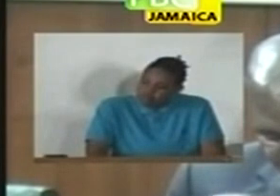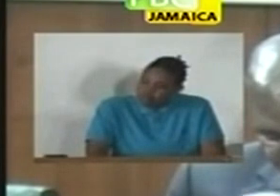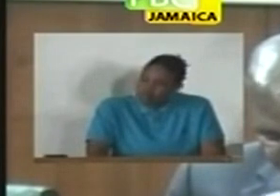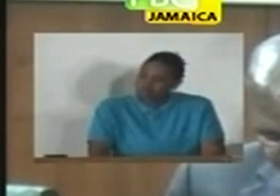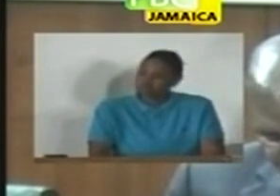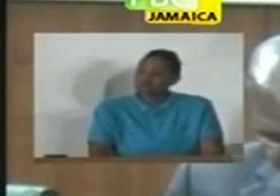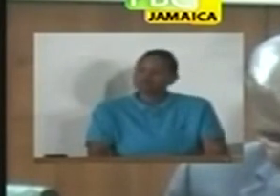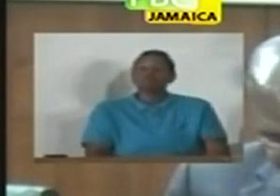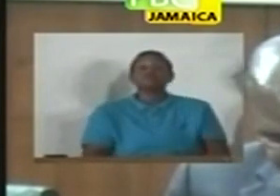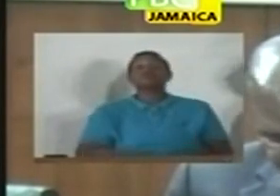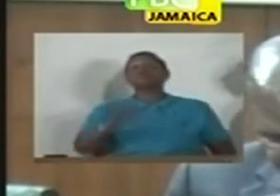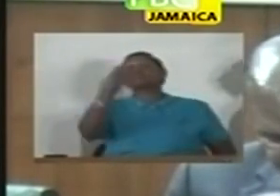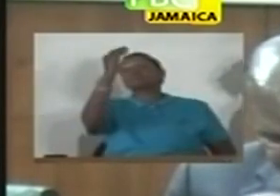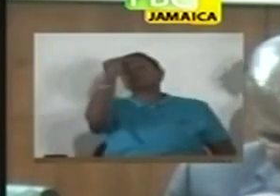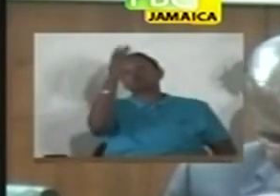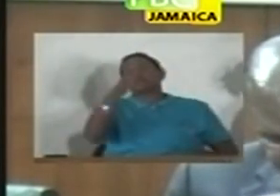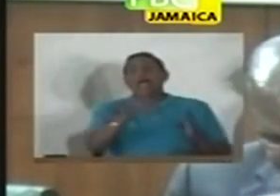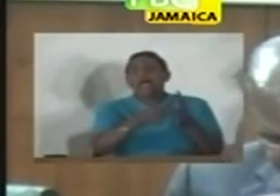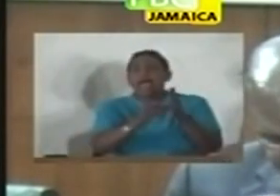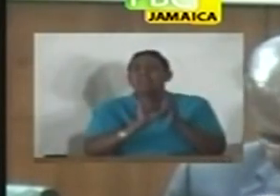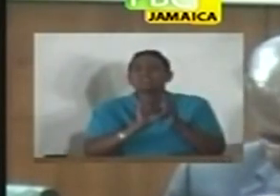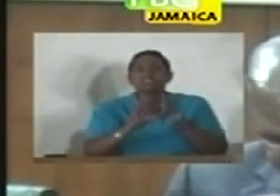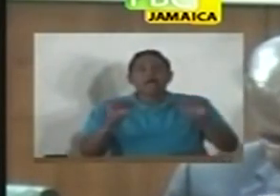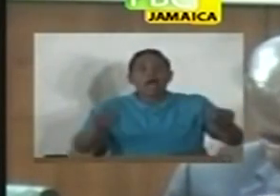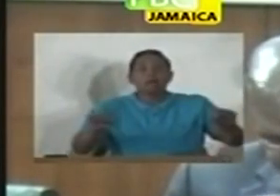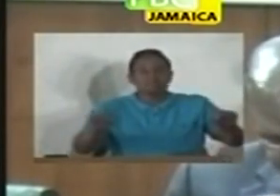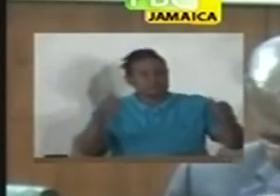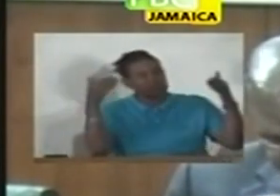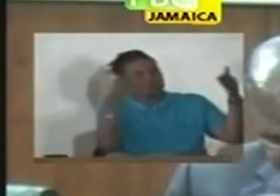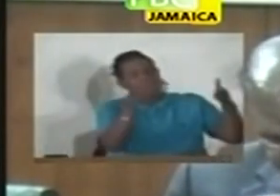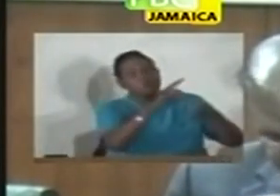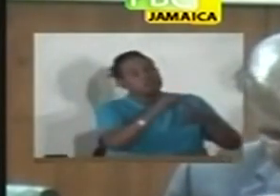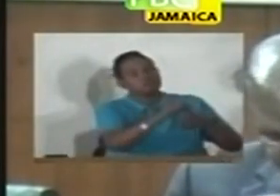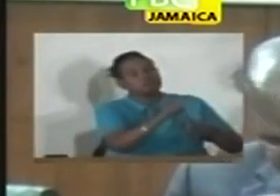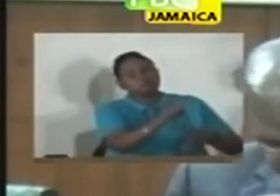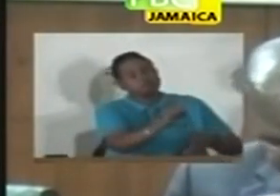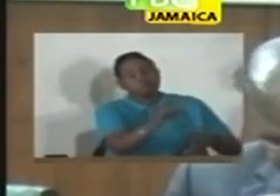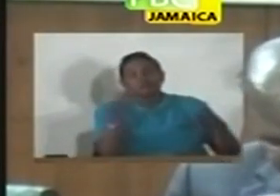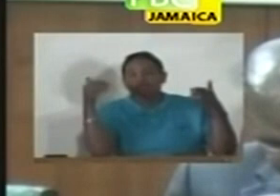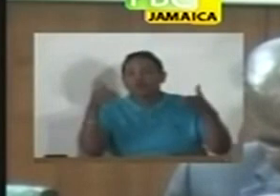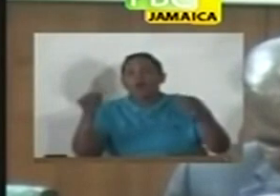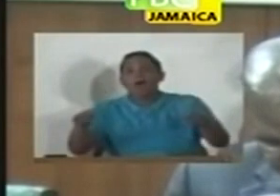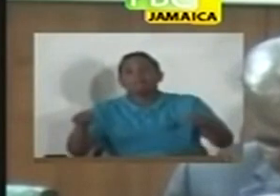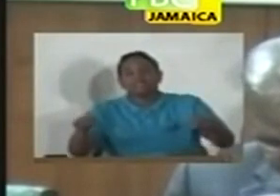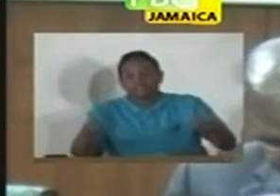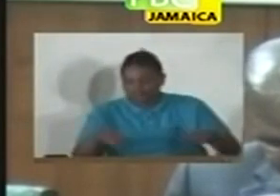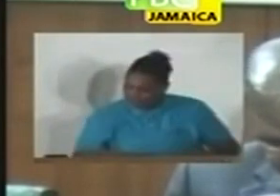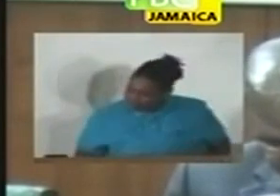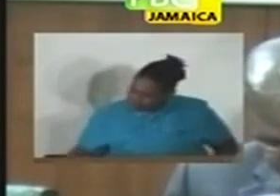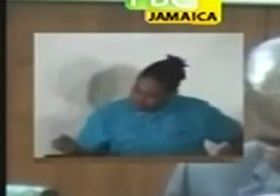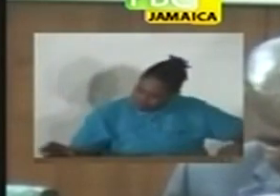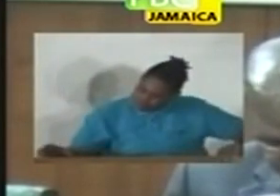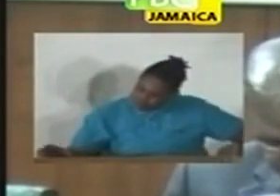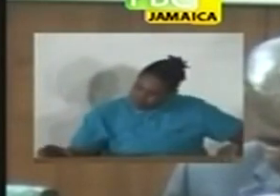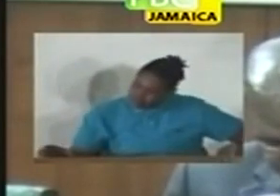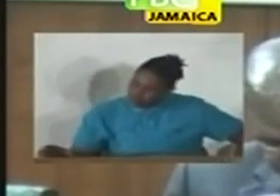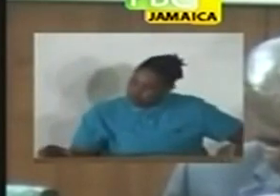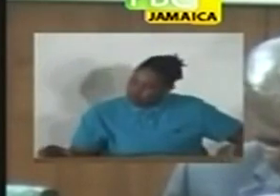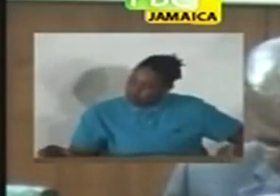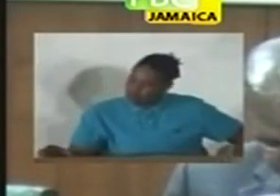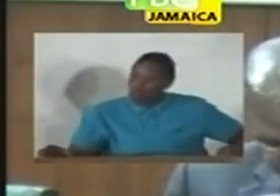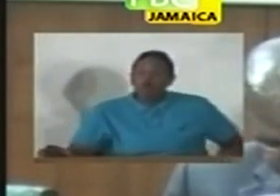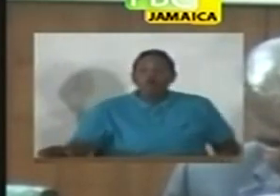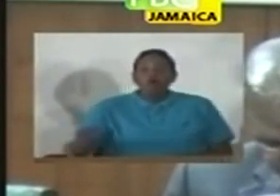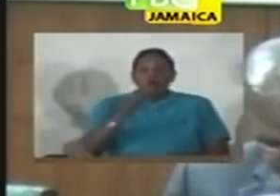Let us emphasize abilities, not disabilities, of our very special children. Mr. Speaker, in keeping